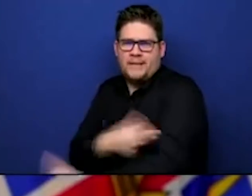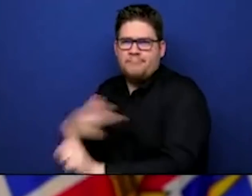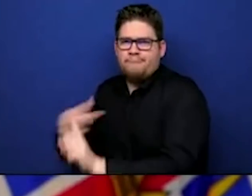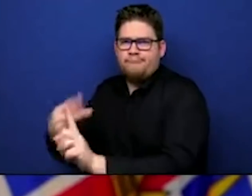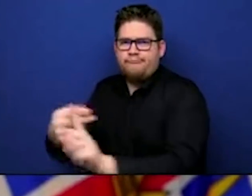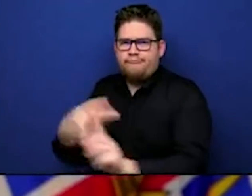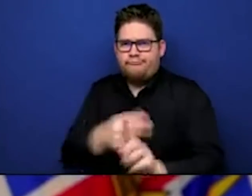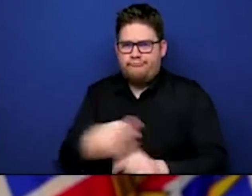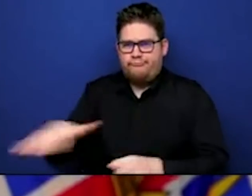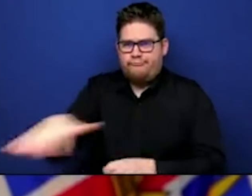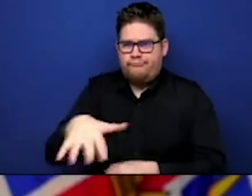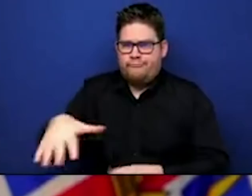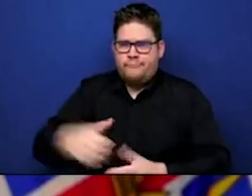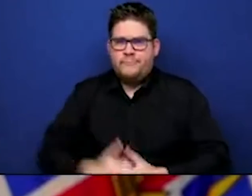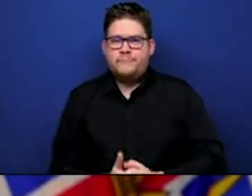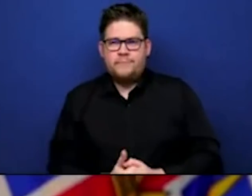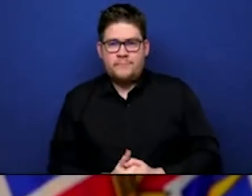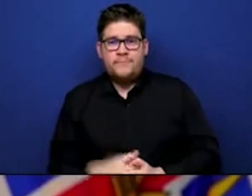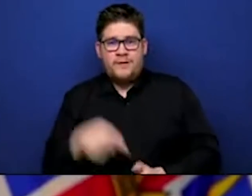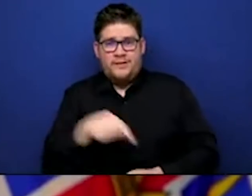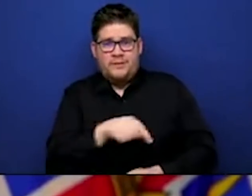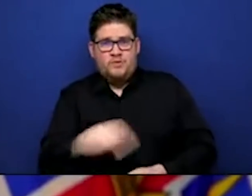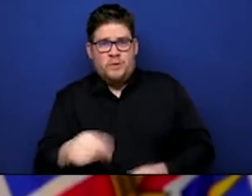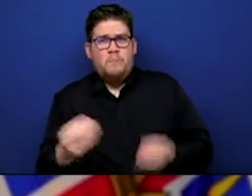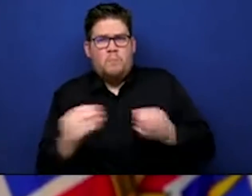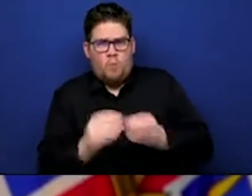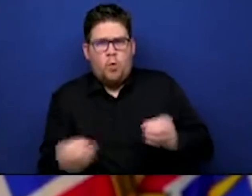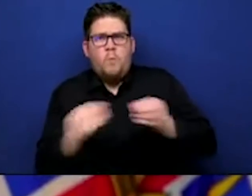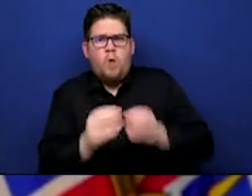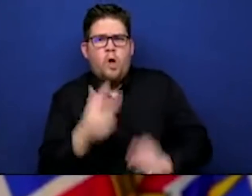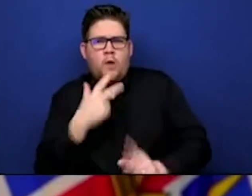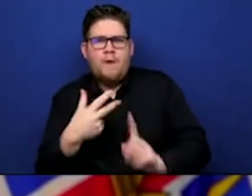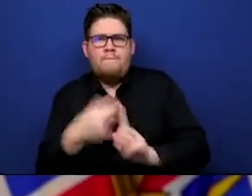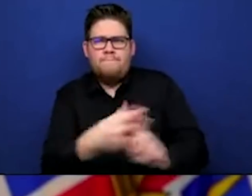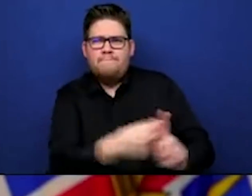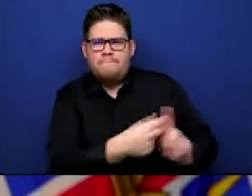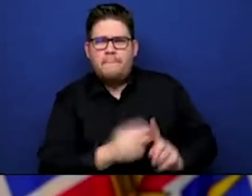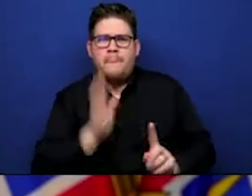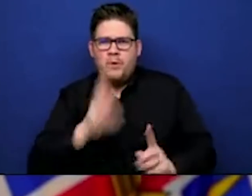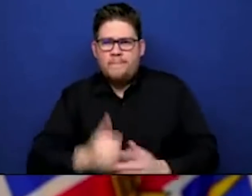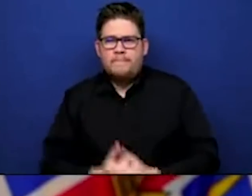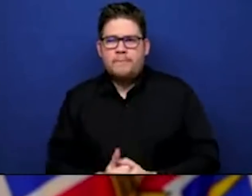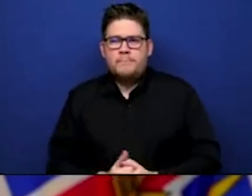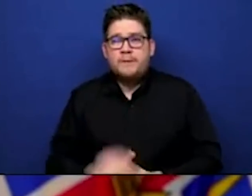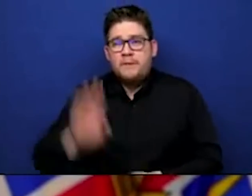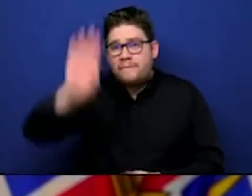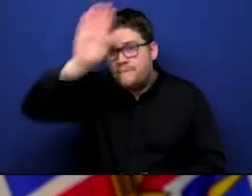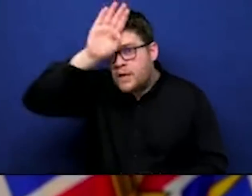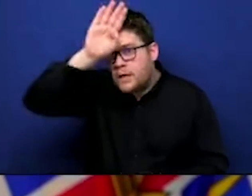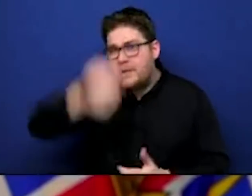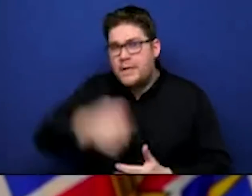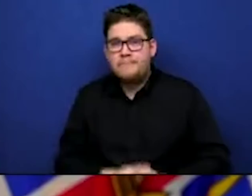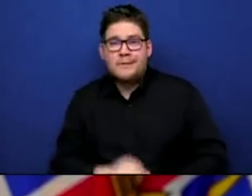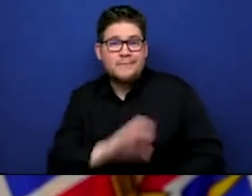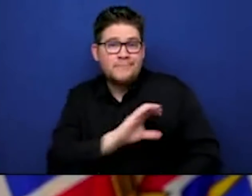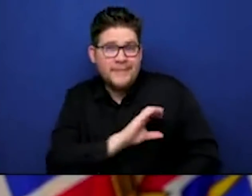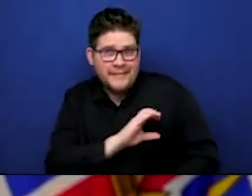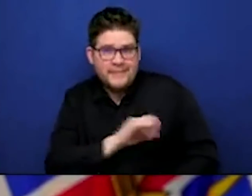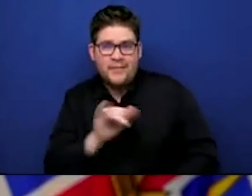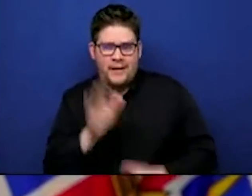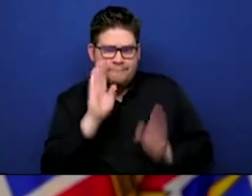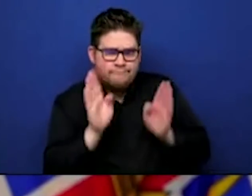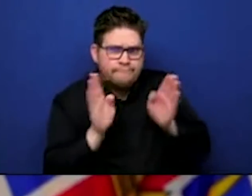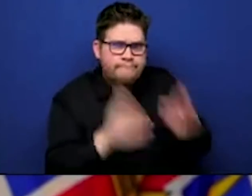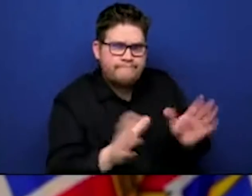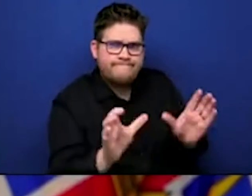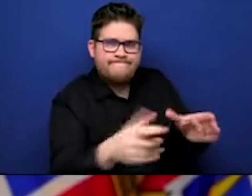week. So this includes first responders, fire and police services in particular. We know that most of our paramedics